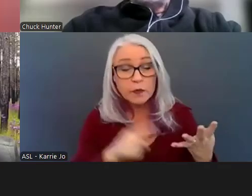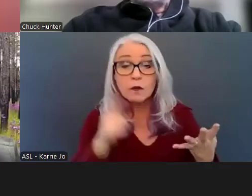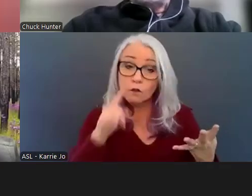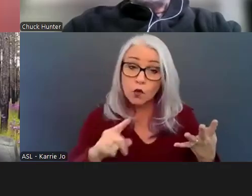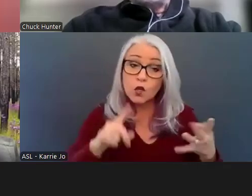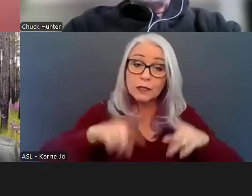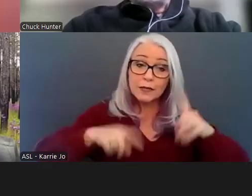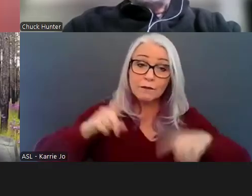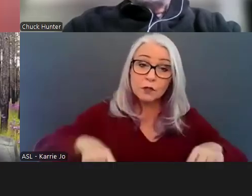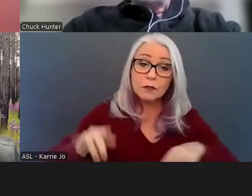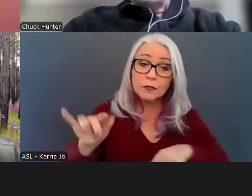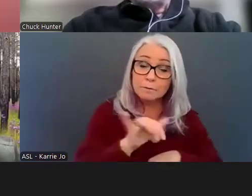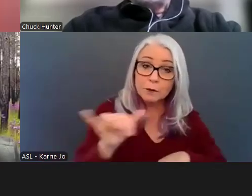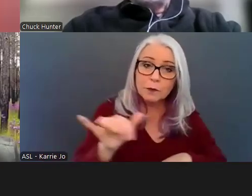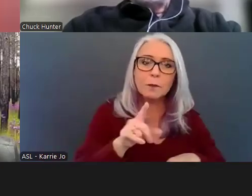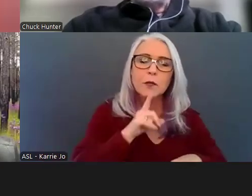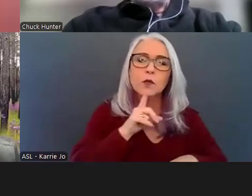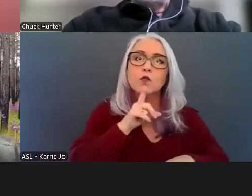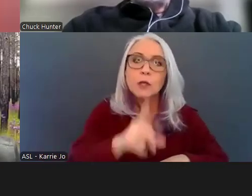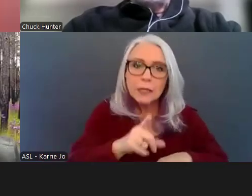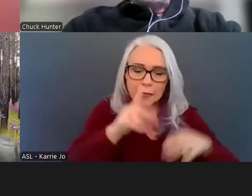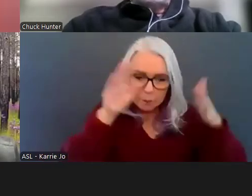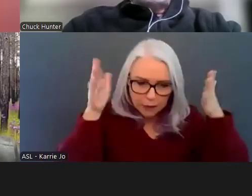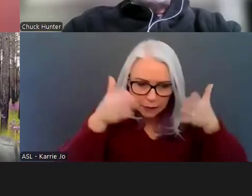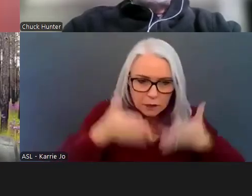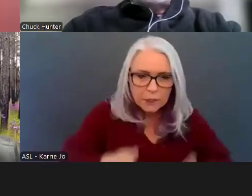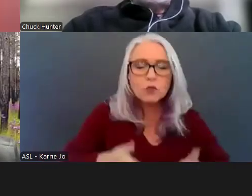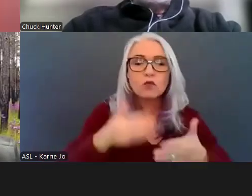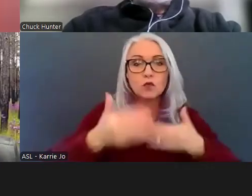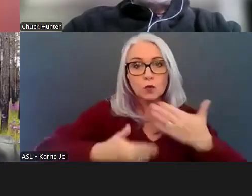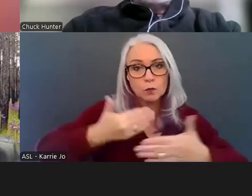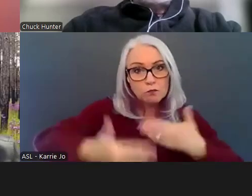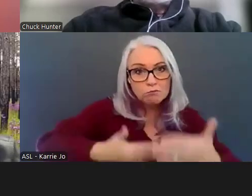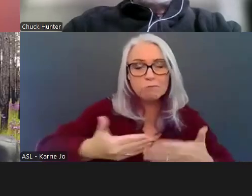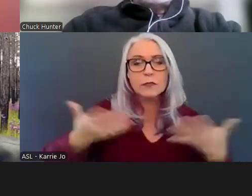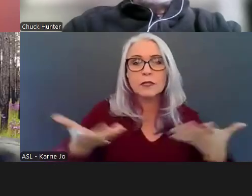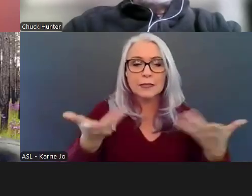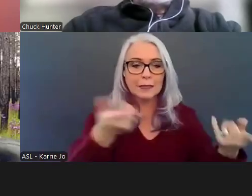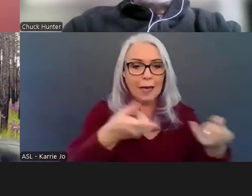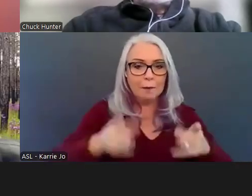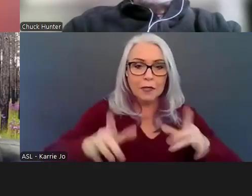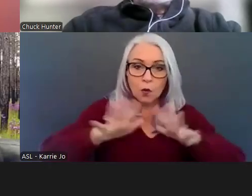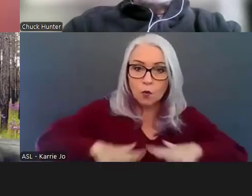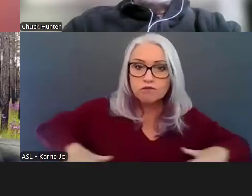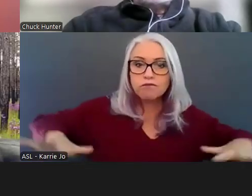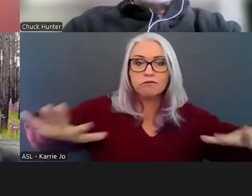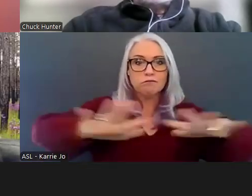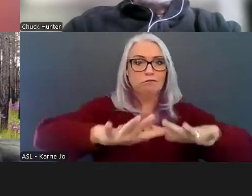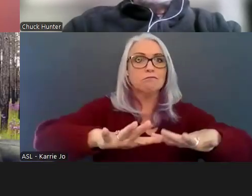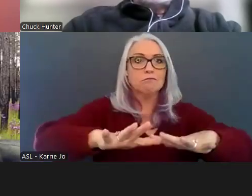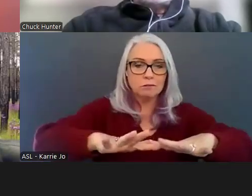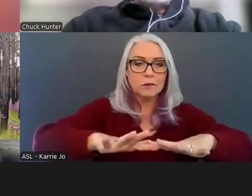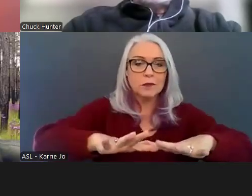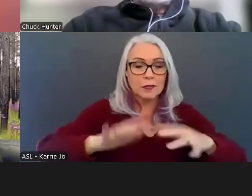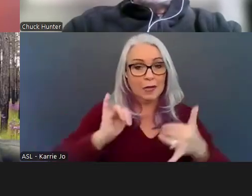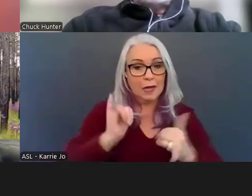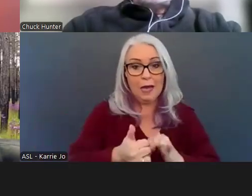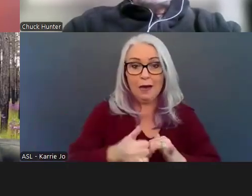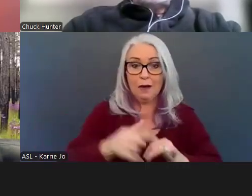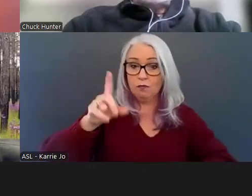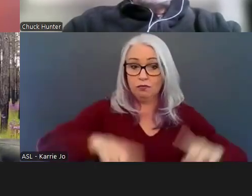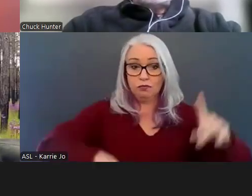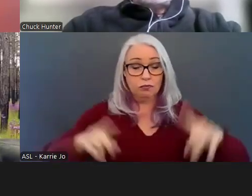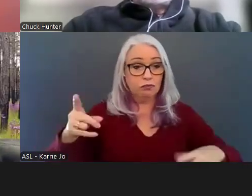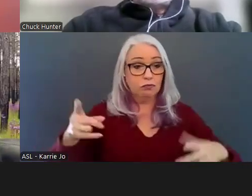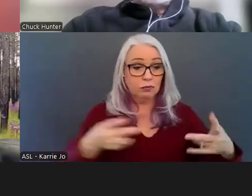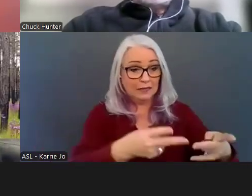also to be paying attention to like the processes that are playing out across the landscape and how those are varying in space and time.